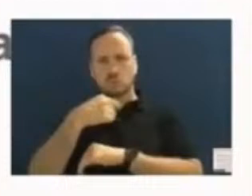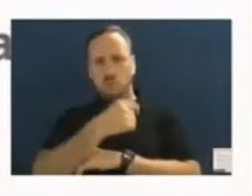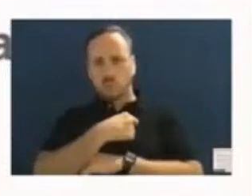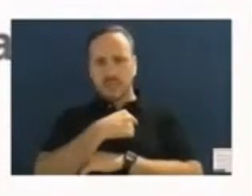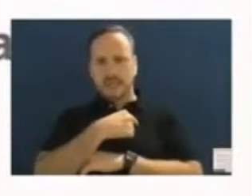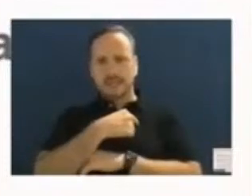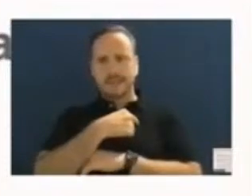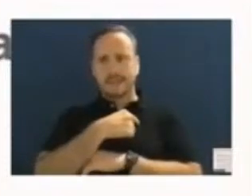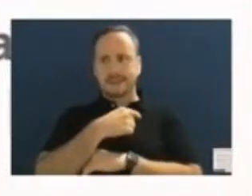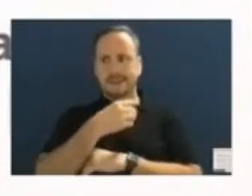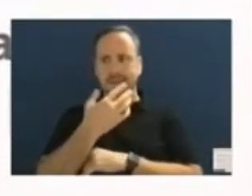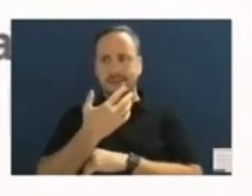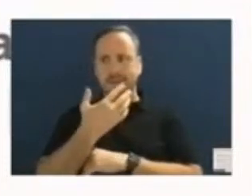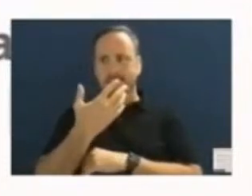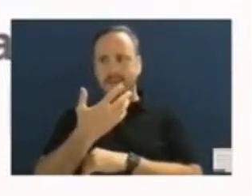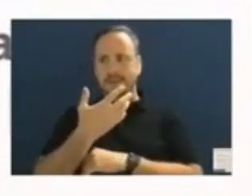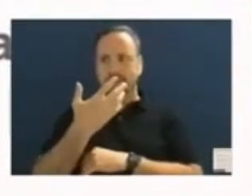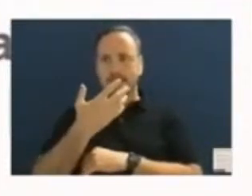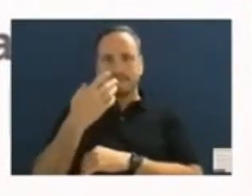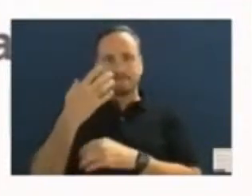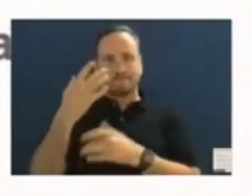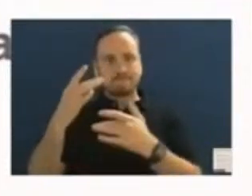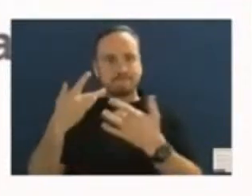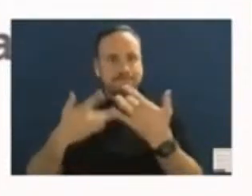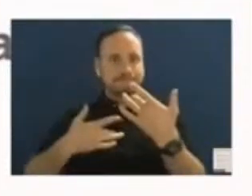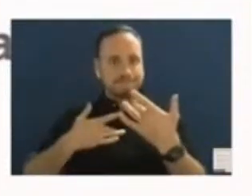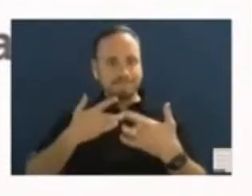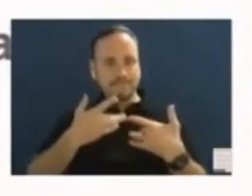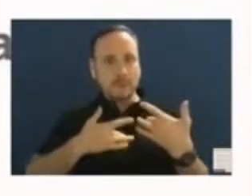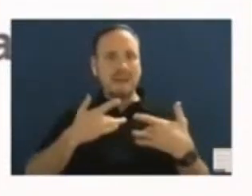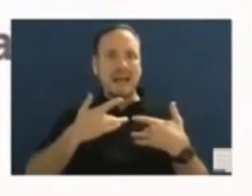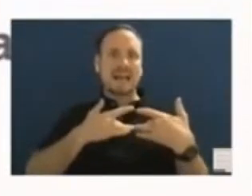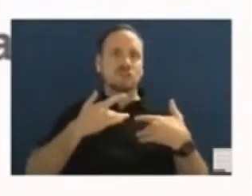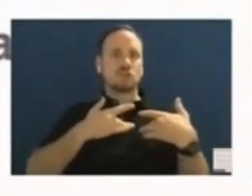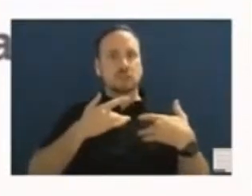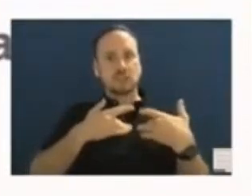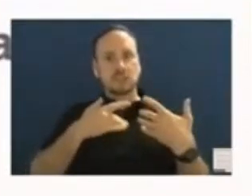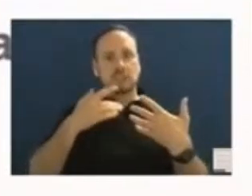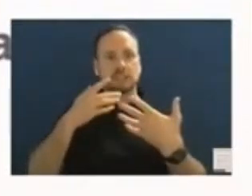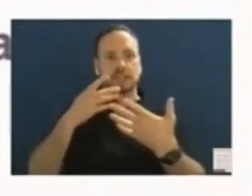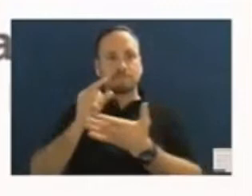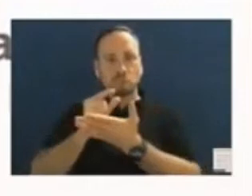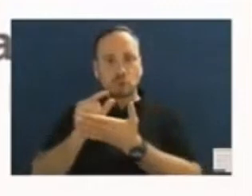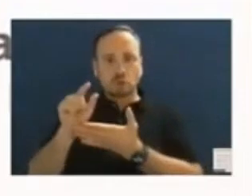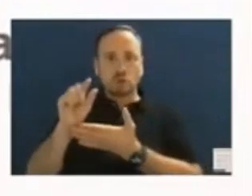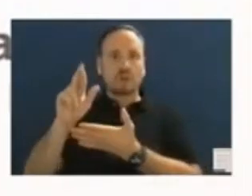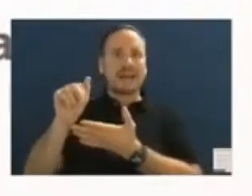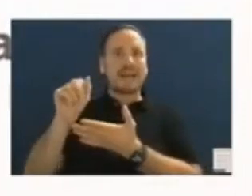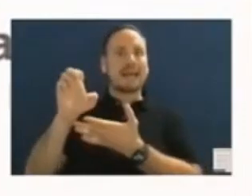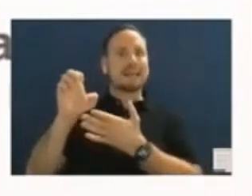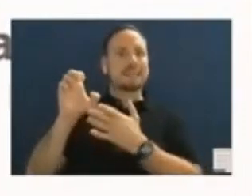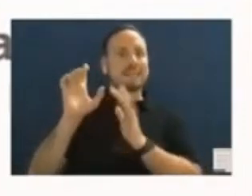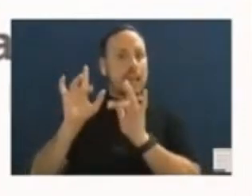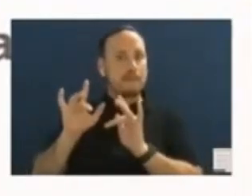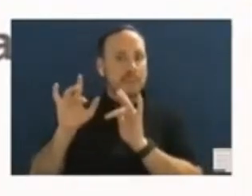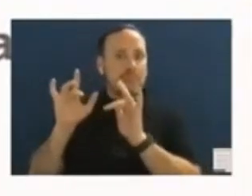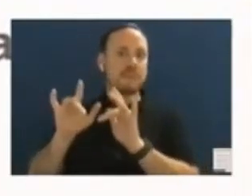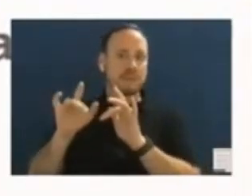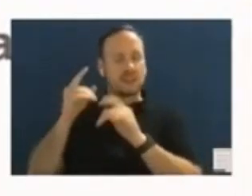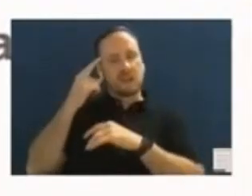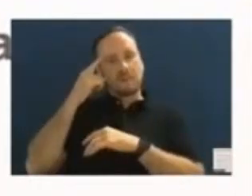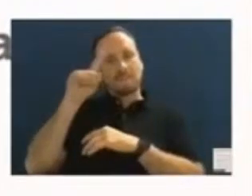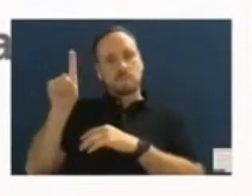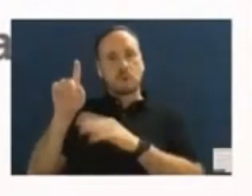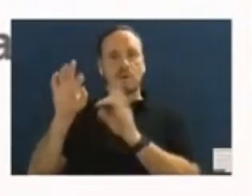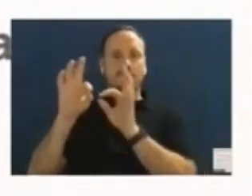experiences with the right compassion, the right grace, and the right amount of empathy, not just for our families and for our children,